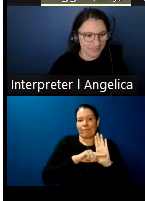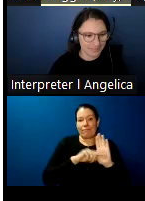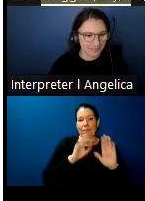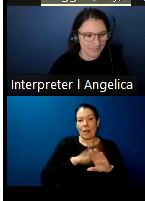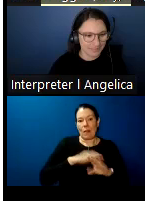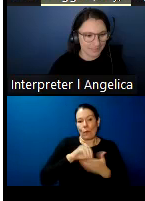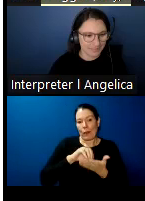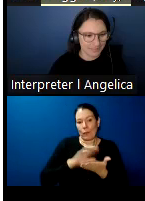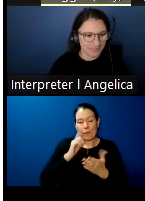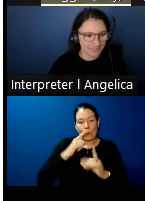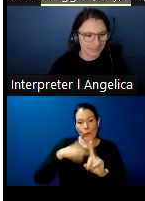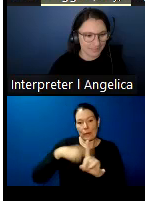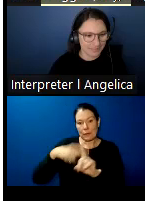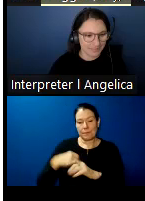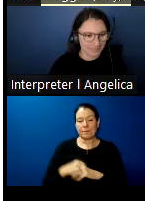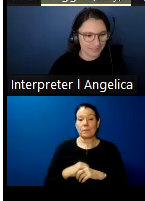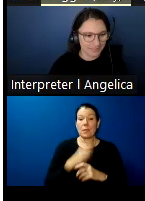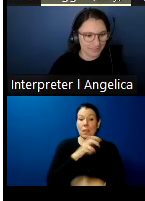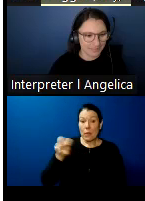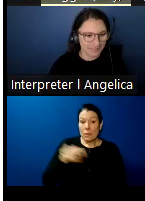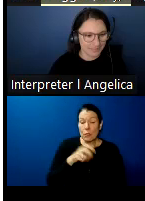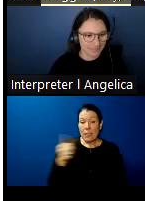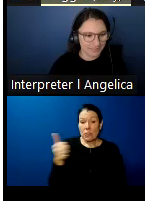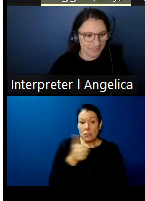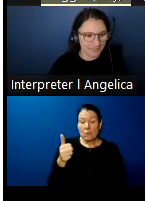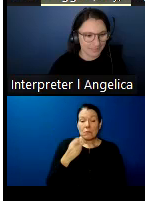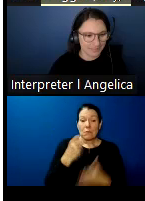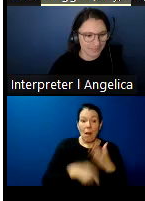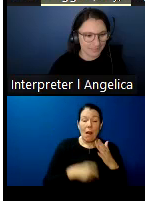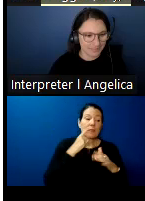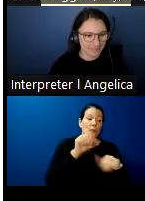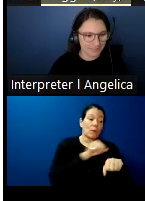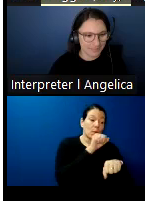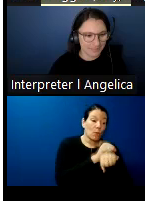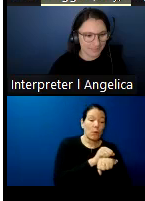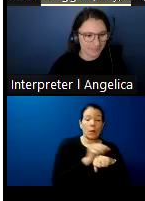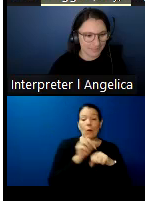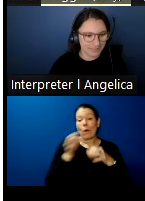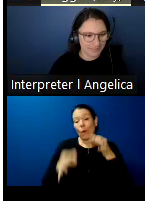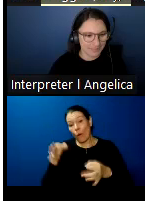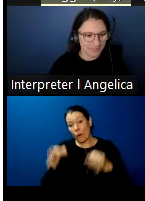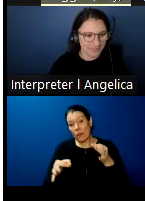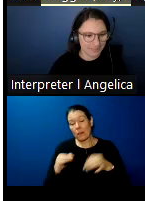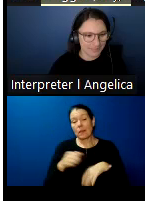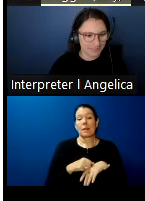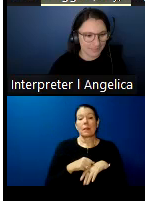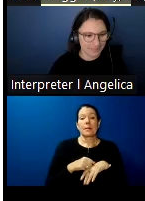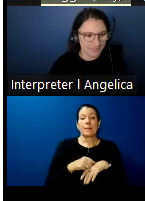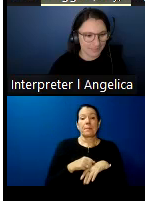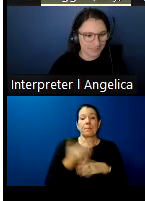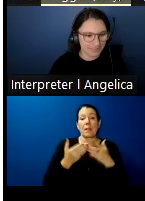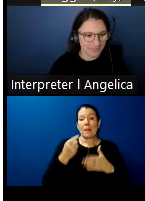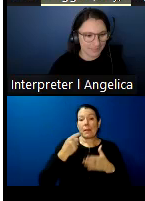renting. There could be transportation costs for getting to appointments or court appearances, and there might be